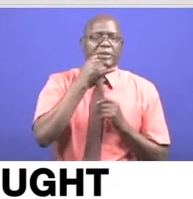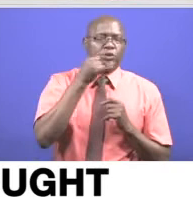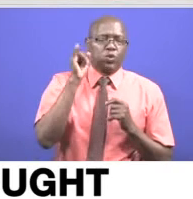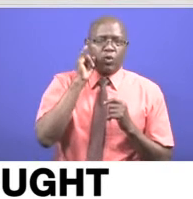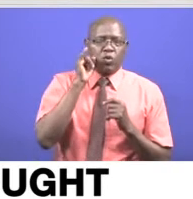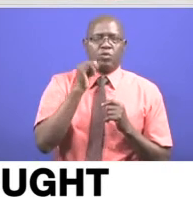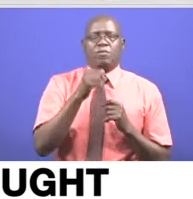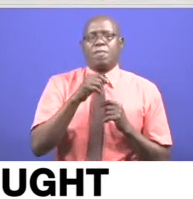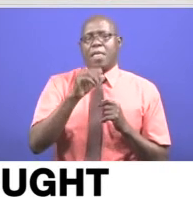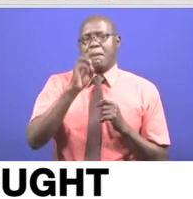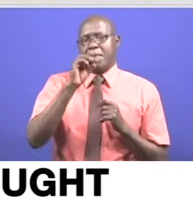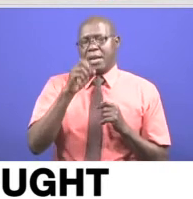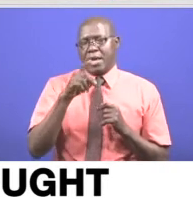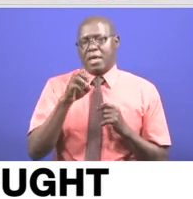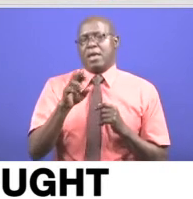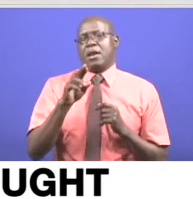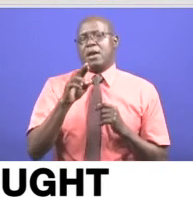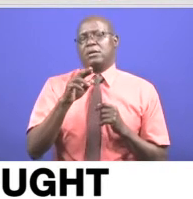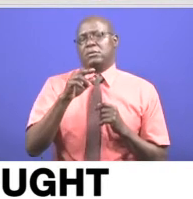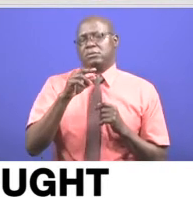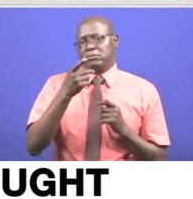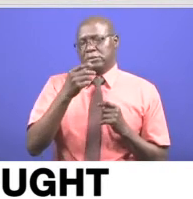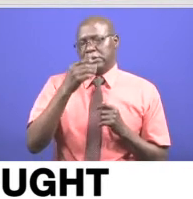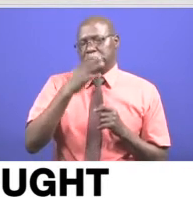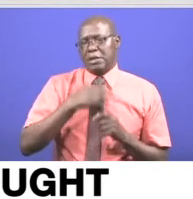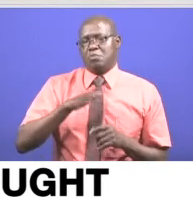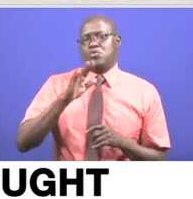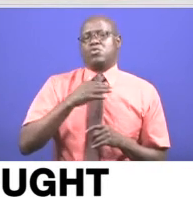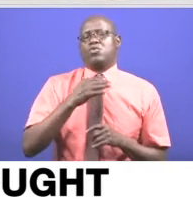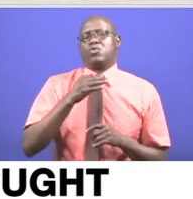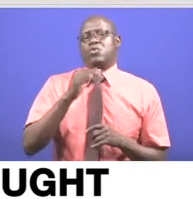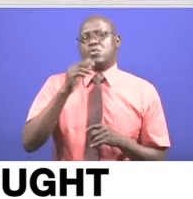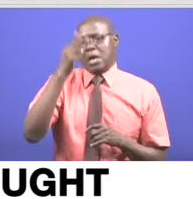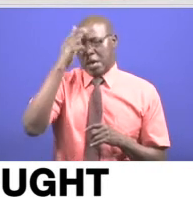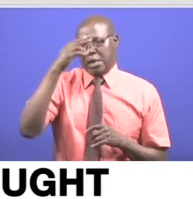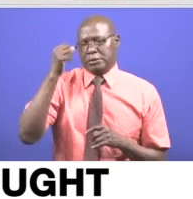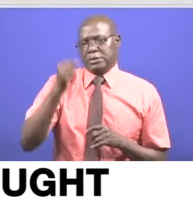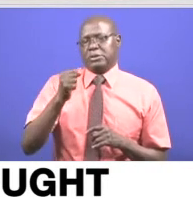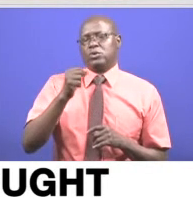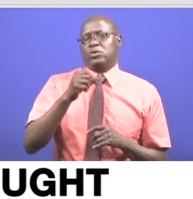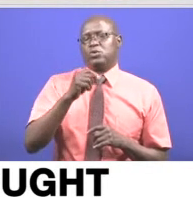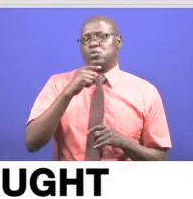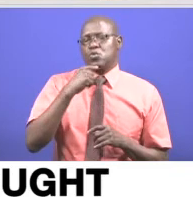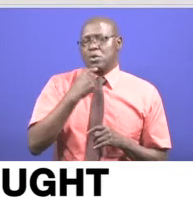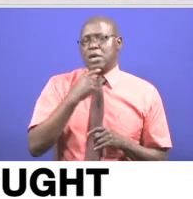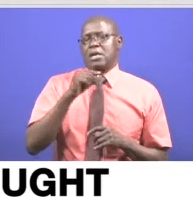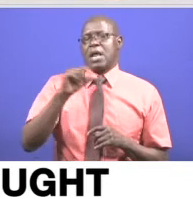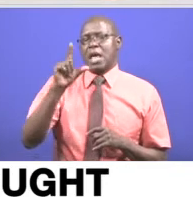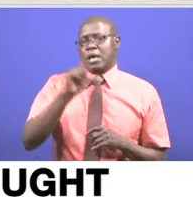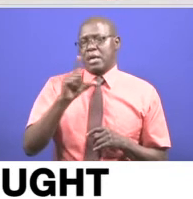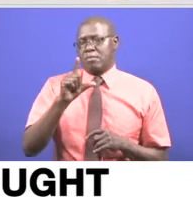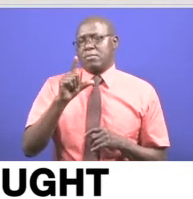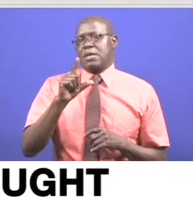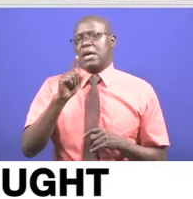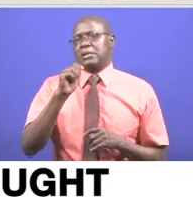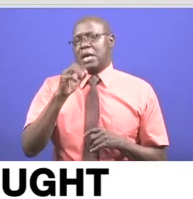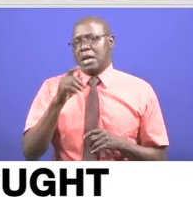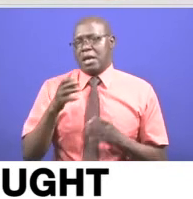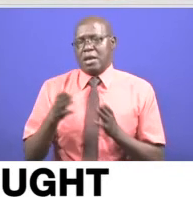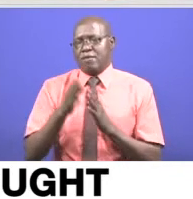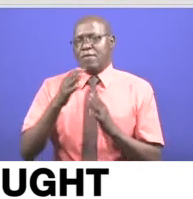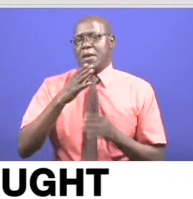mm-hmm. Mandera, Samburu, Kajiado, Tharaka Nithi, mm-hmm. Turkana, Wajir, Laikipia, Tana River, mm-hmm. and